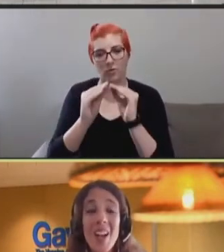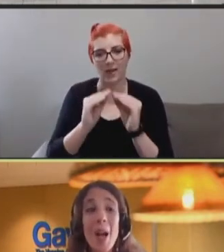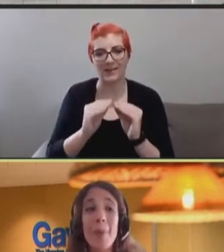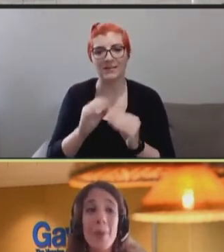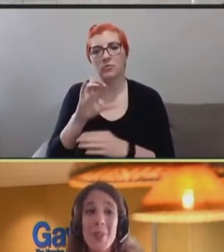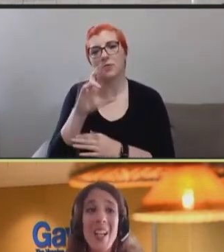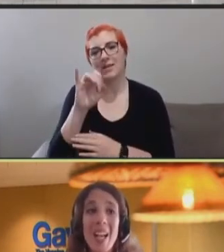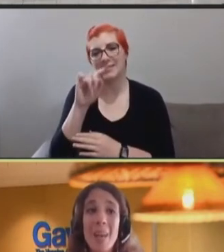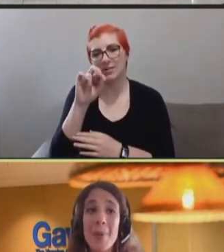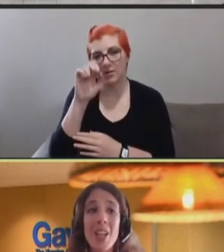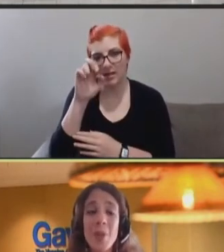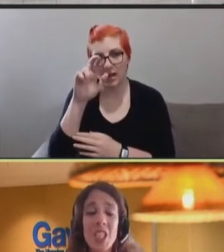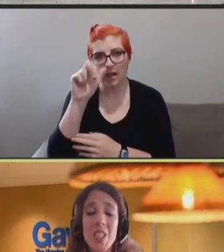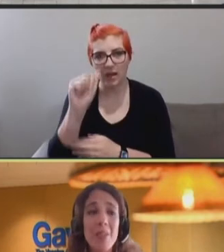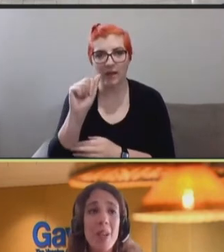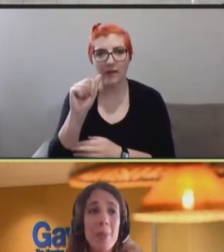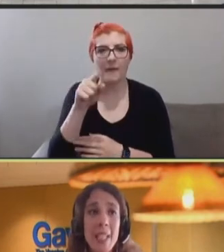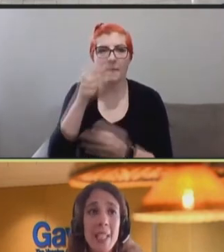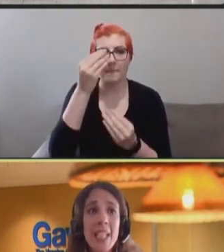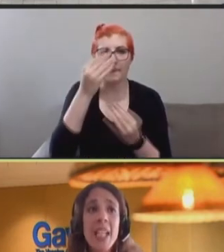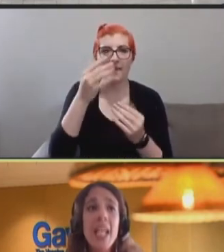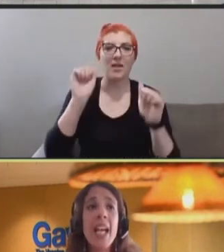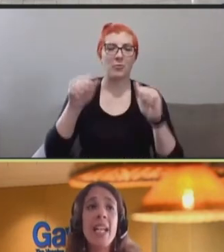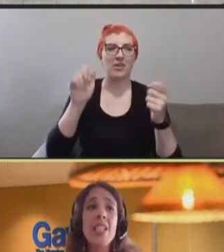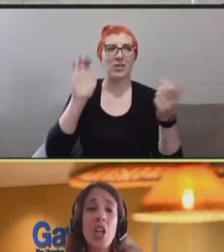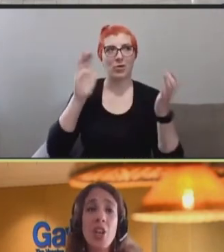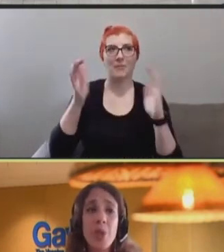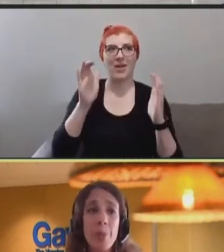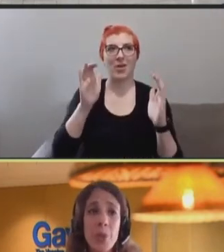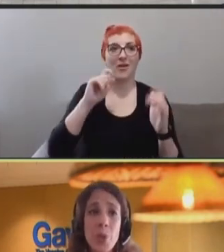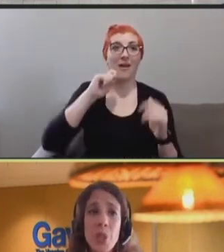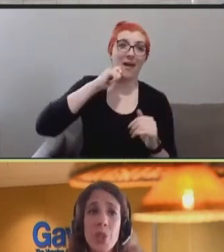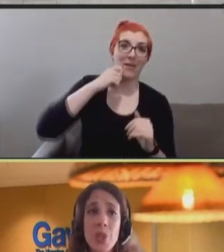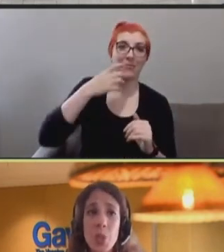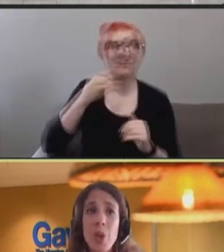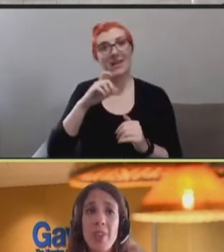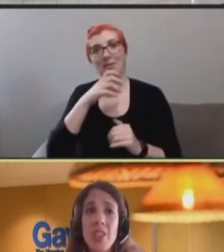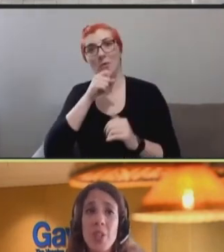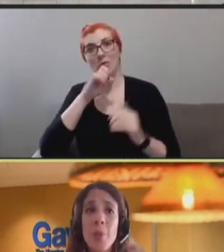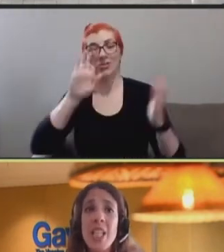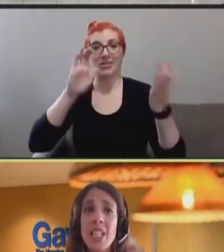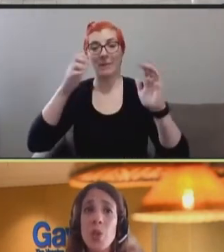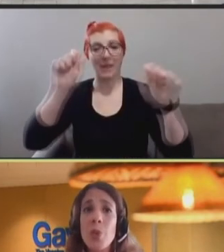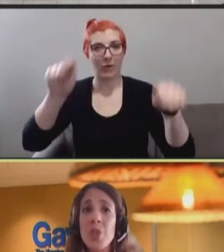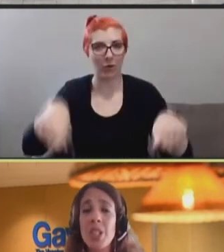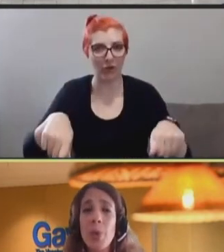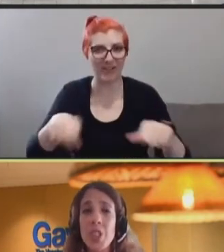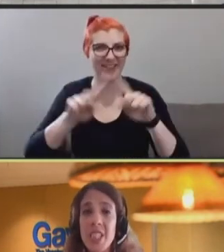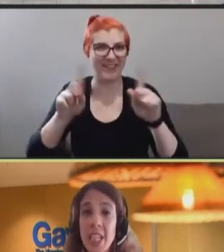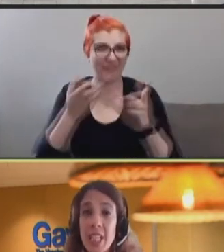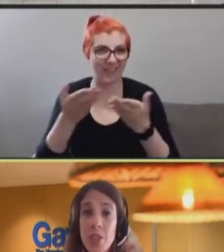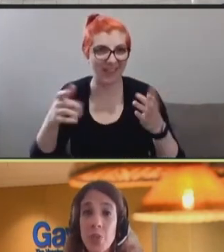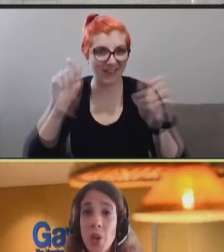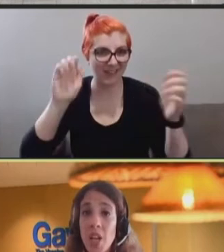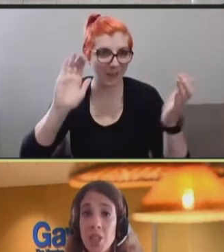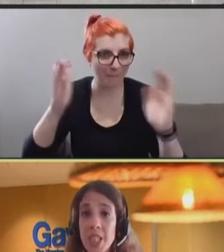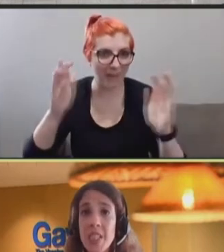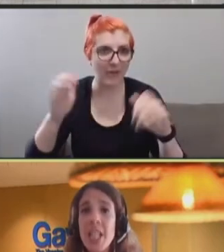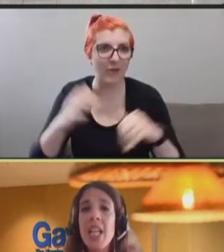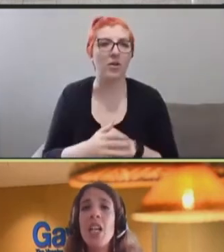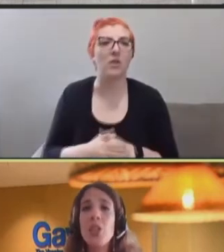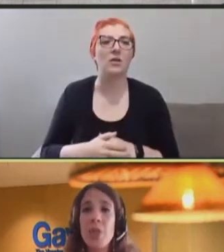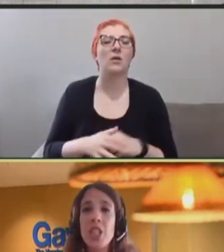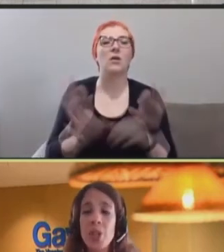compare apples and oranges, if I may say. And country inputs were used to provide some weighting to most important indicators for